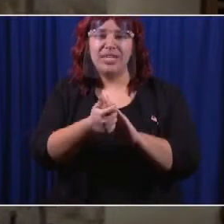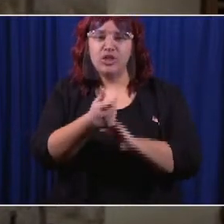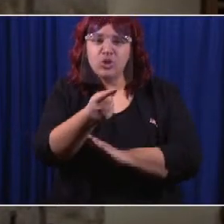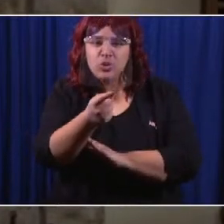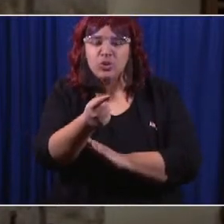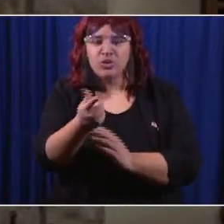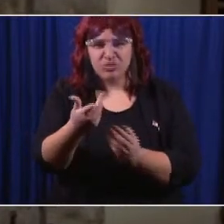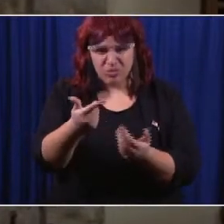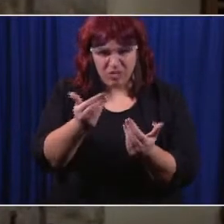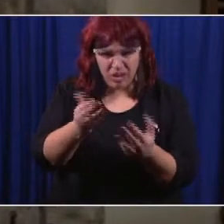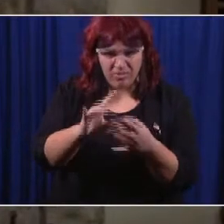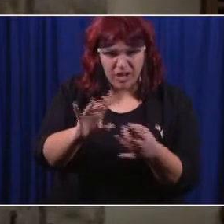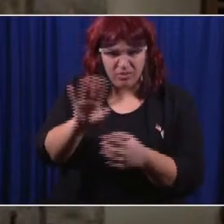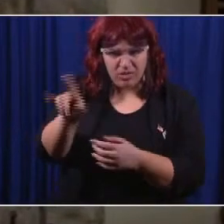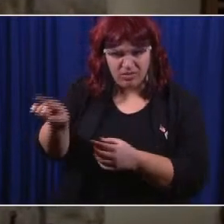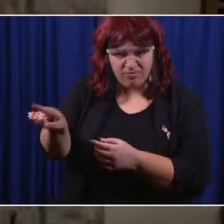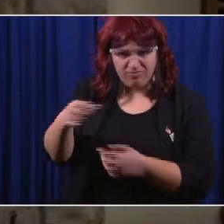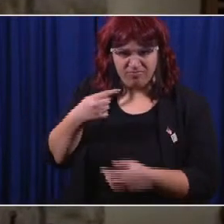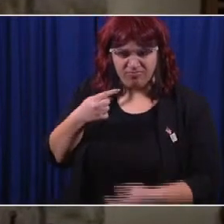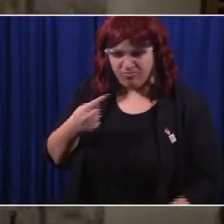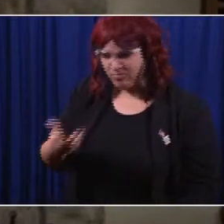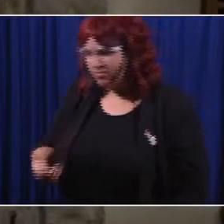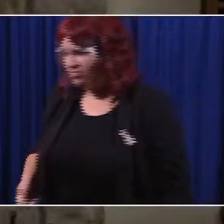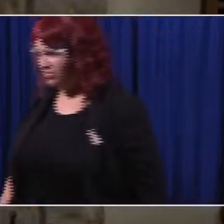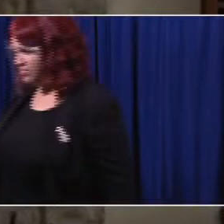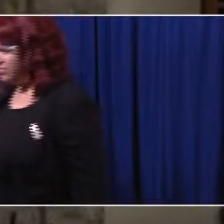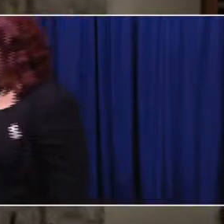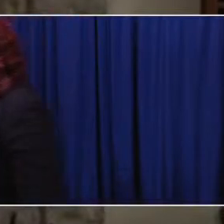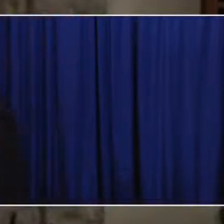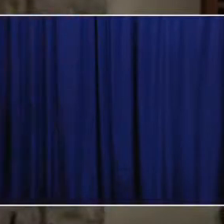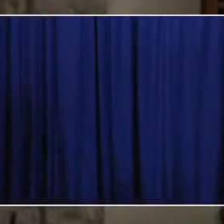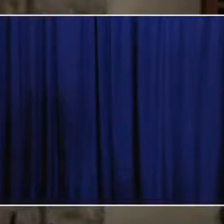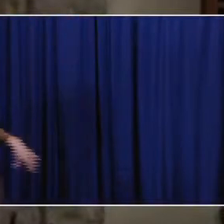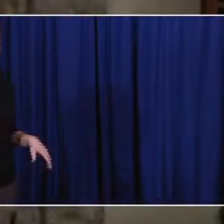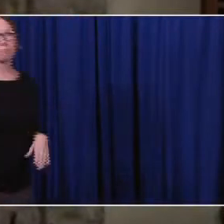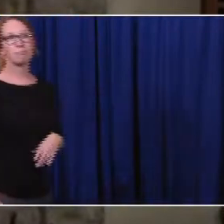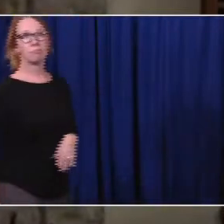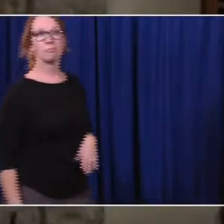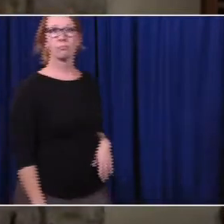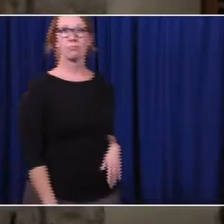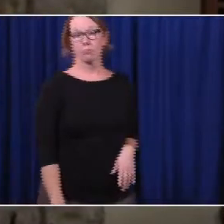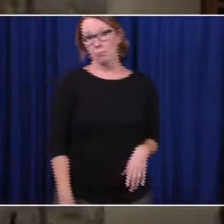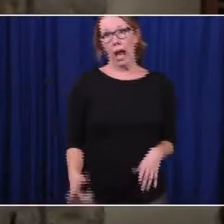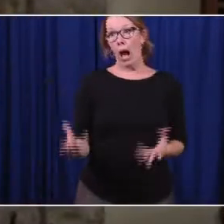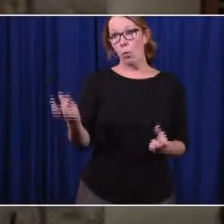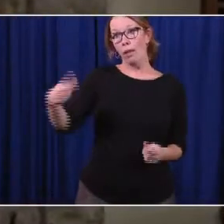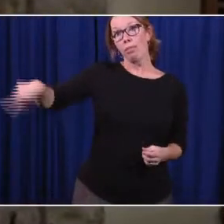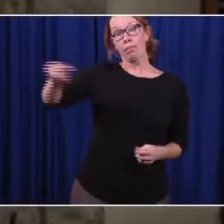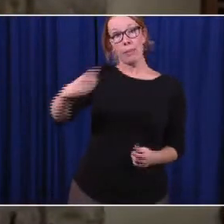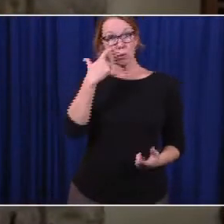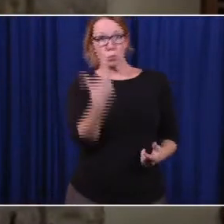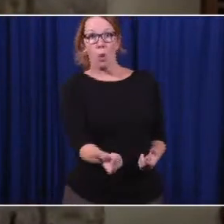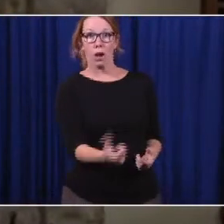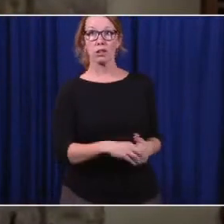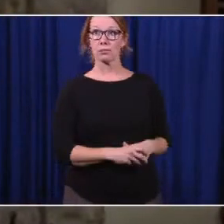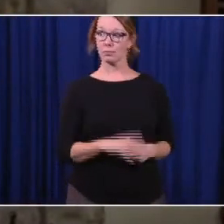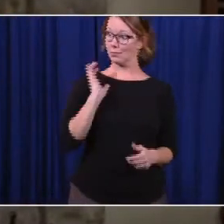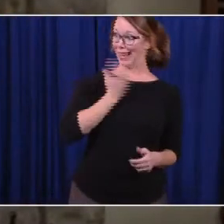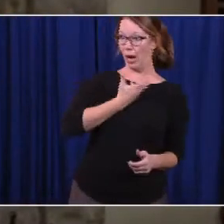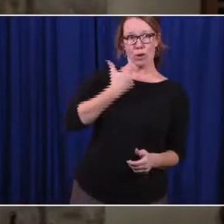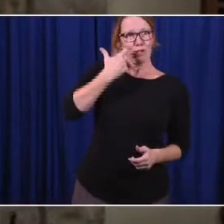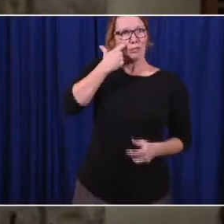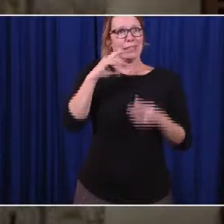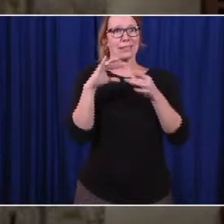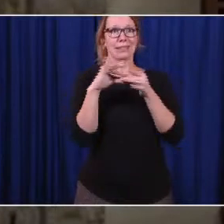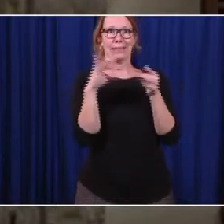them to watch what we just watched. I'd like for them to go in and talk to some nurses